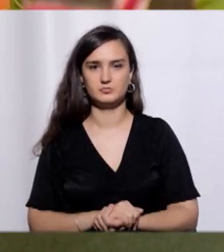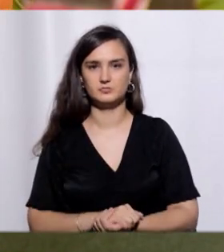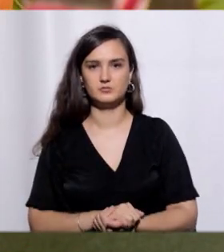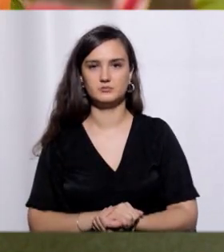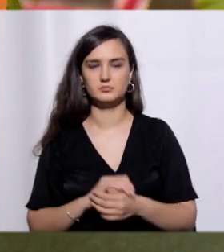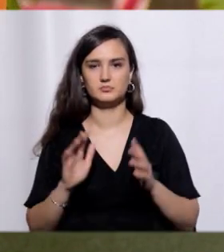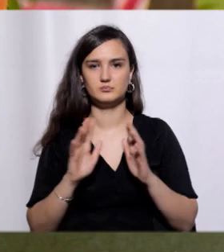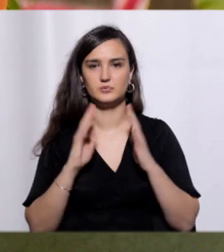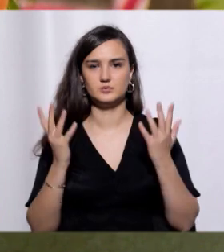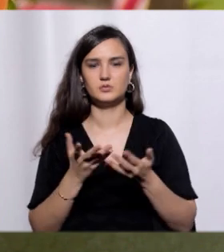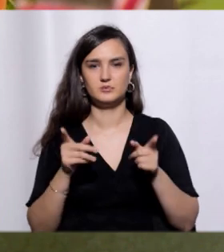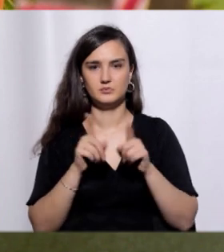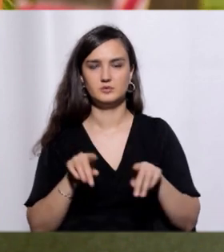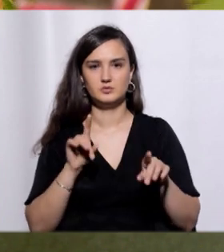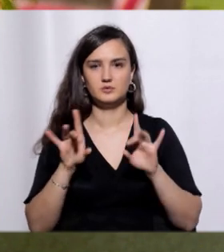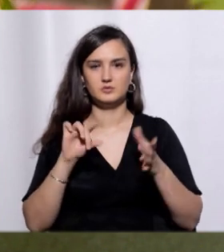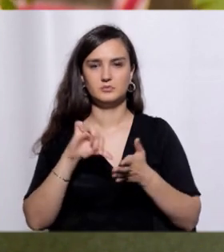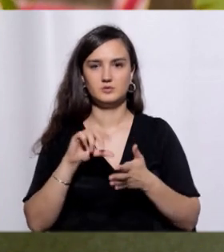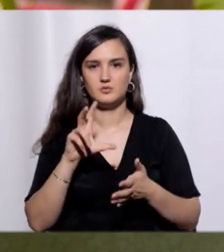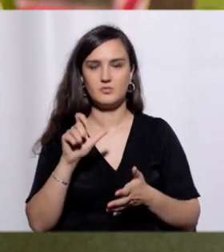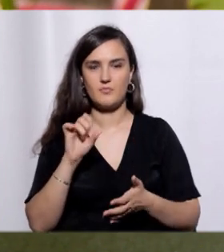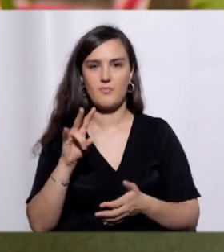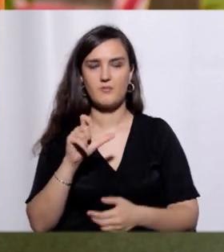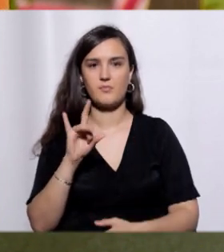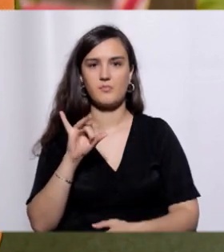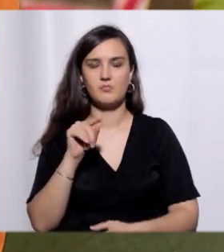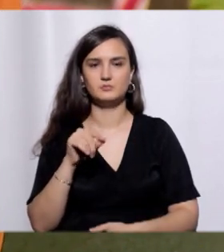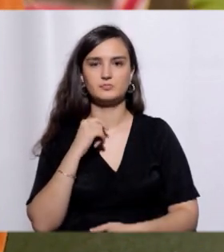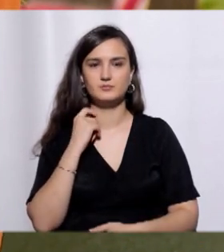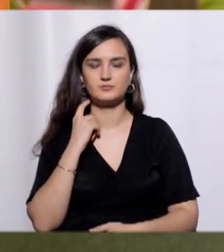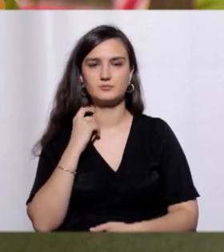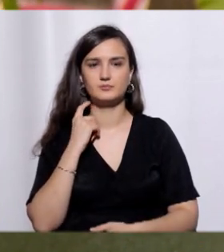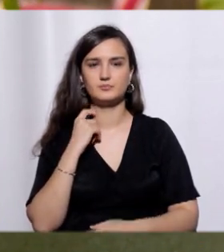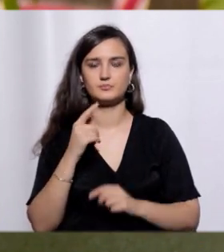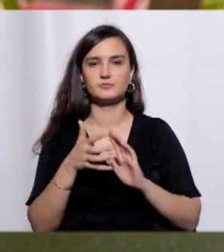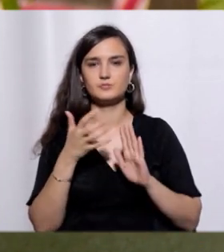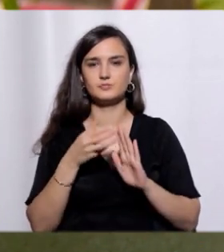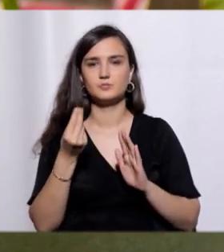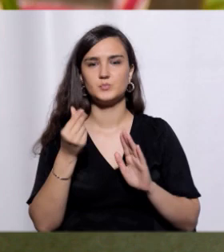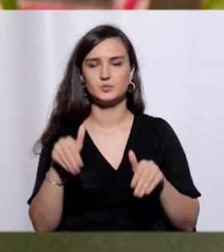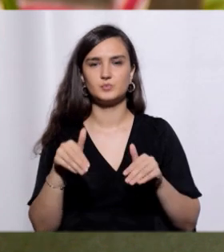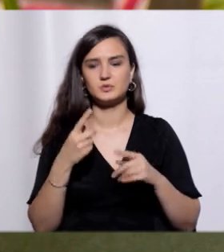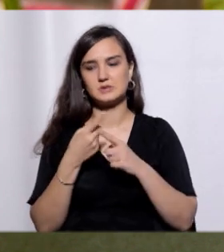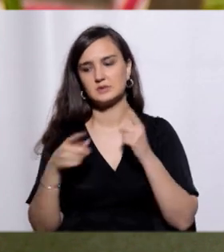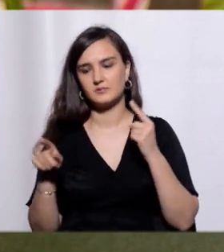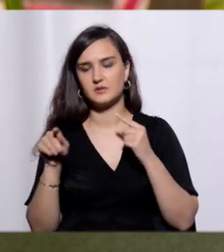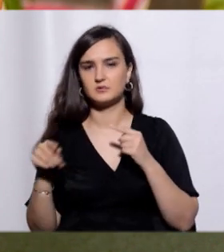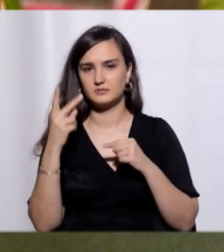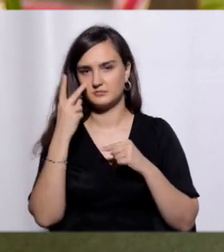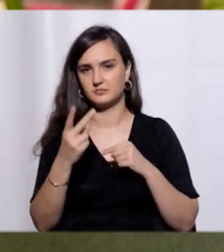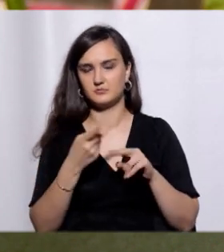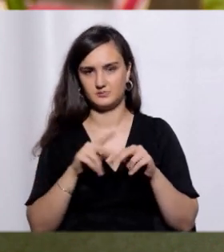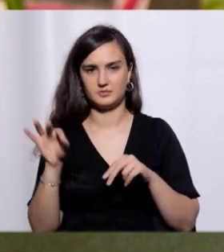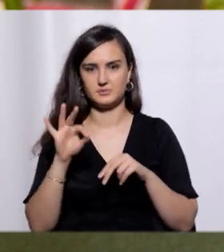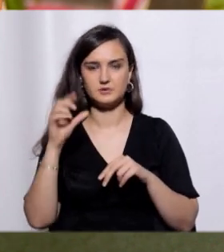but social class is also presented in Jane Eyre through Jane's lack of money and how others saw her because